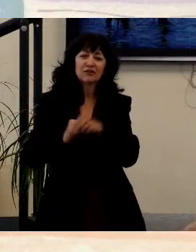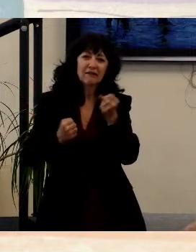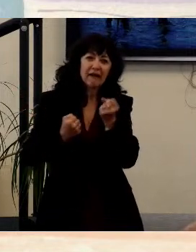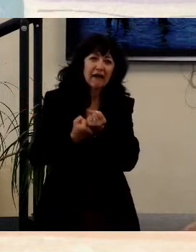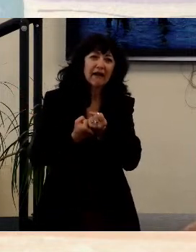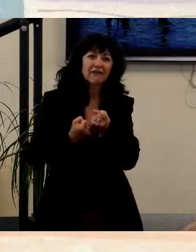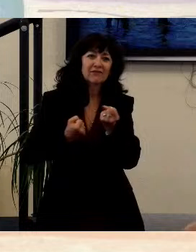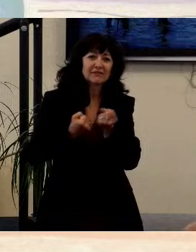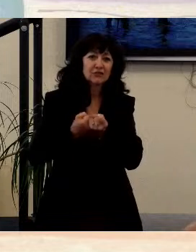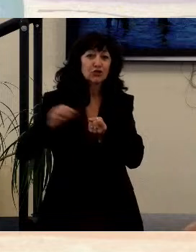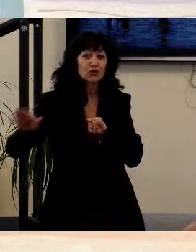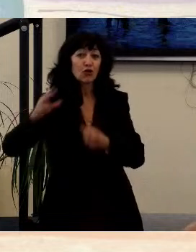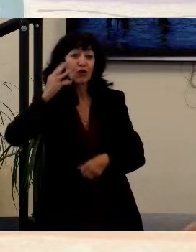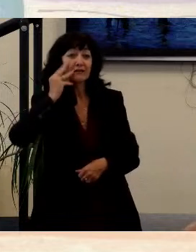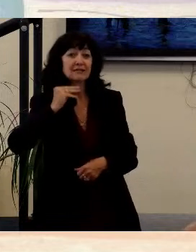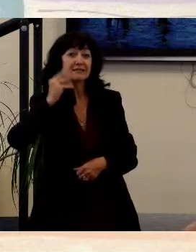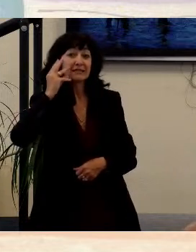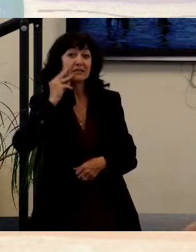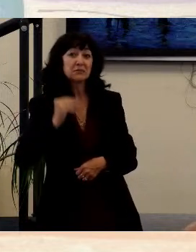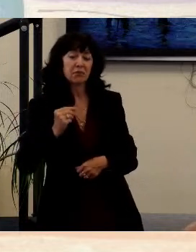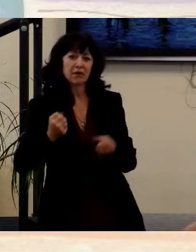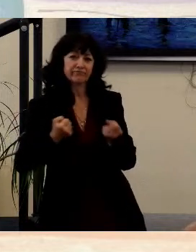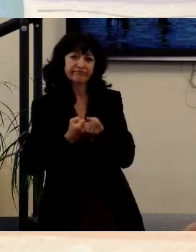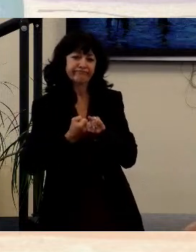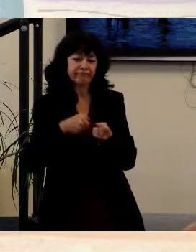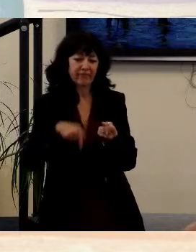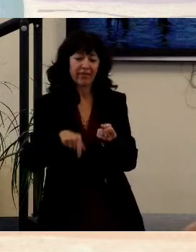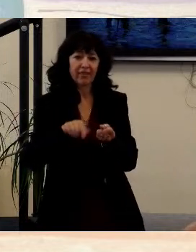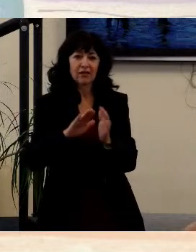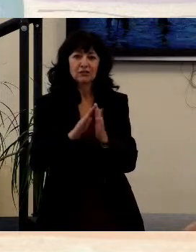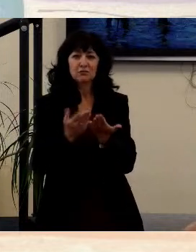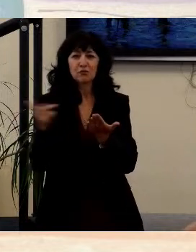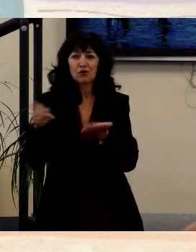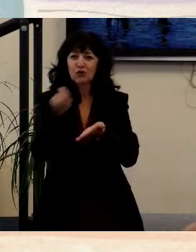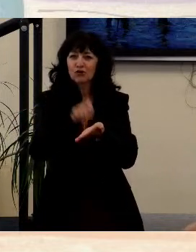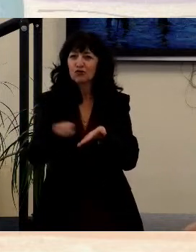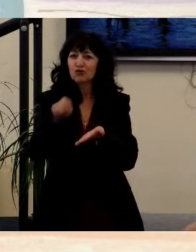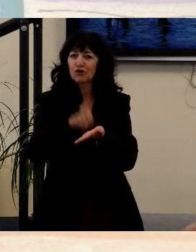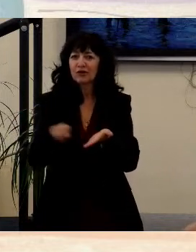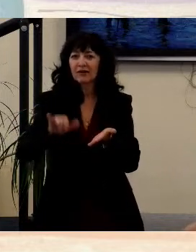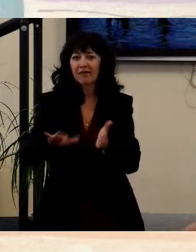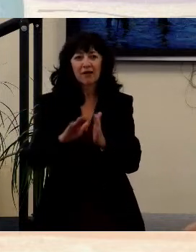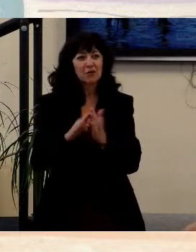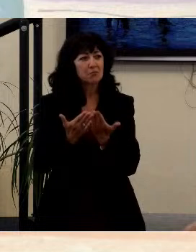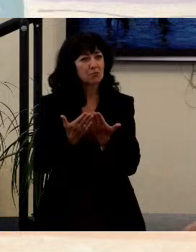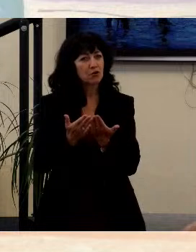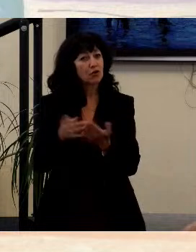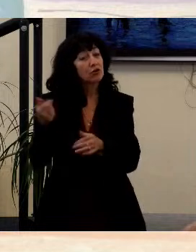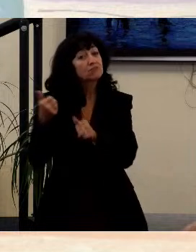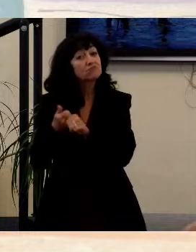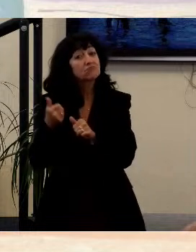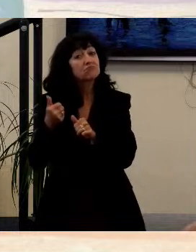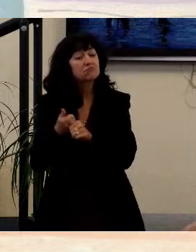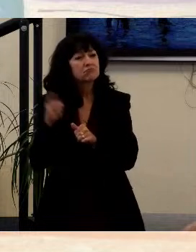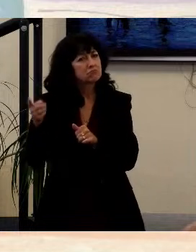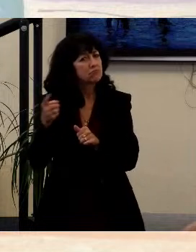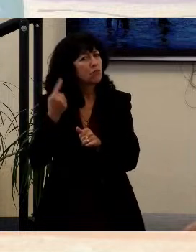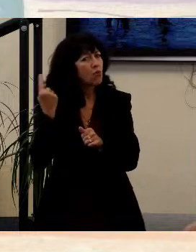experience behind this book that she has written. She's been an ardent proponent of libraries